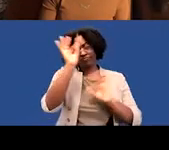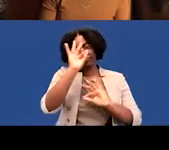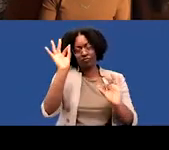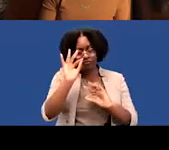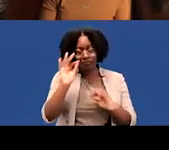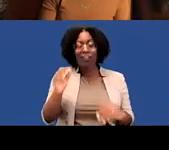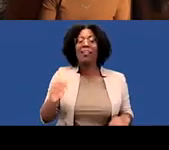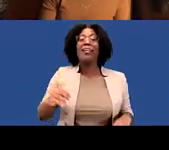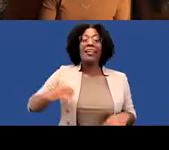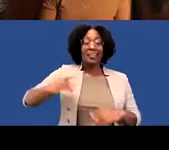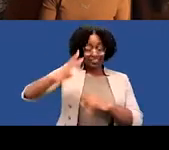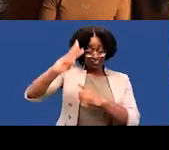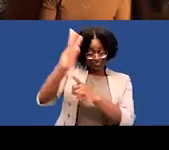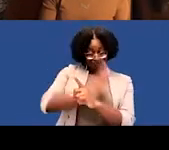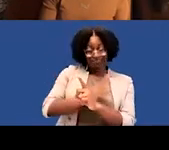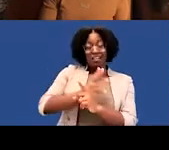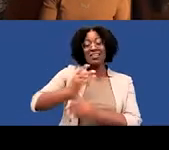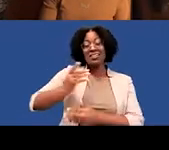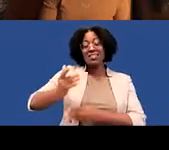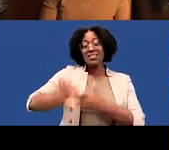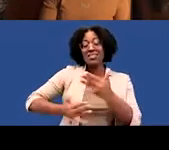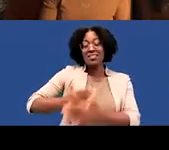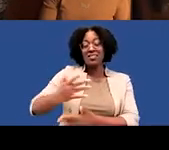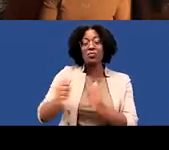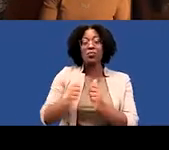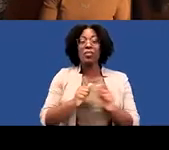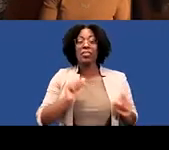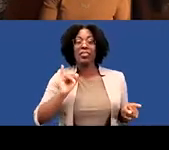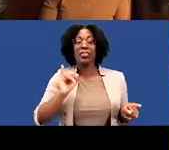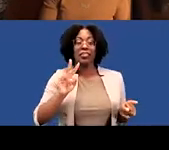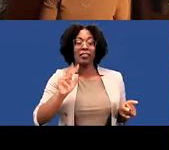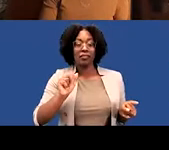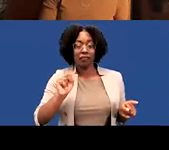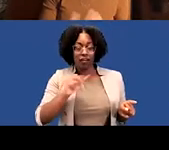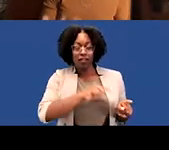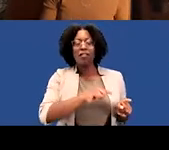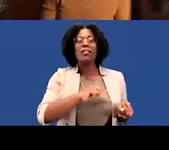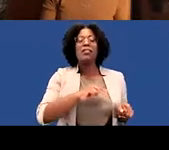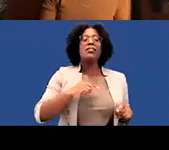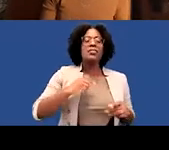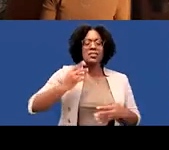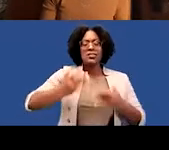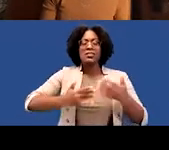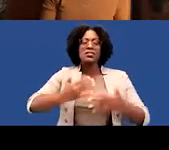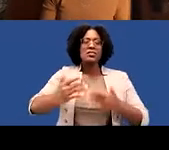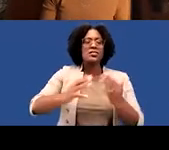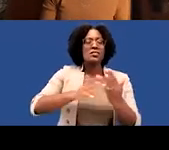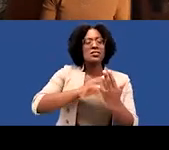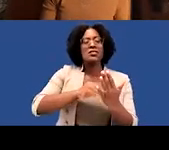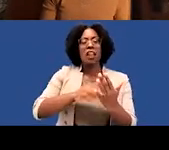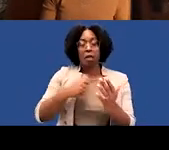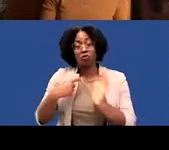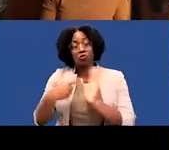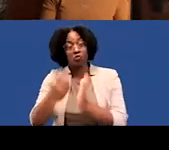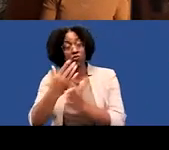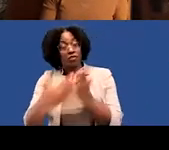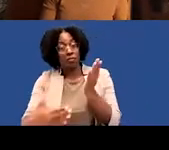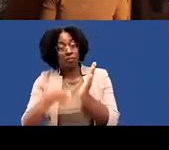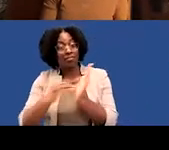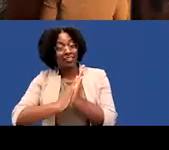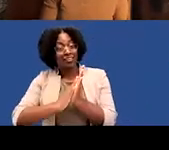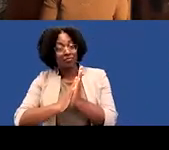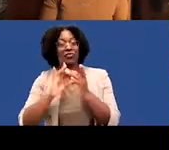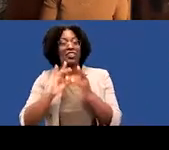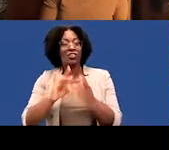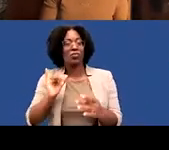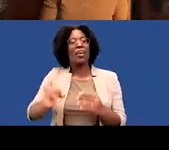months with Yvonne. And it was really a process. I'm showing you some of the documentation around the final object